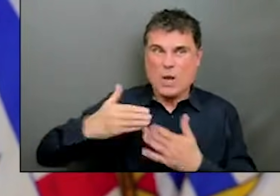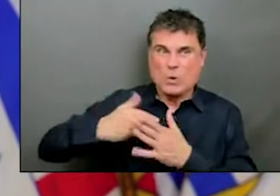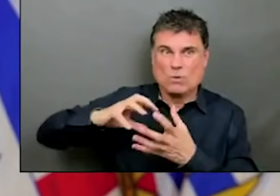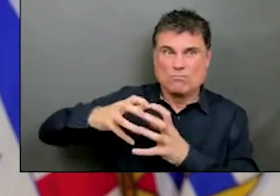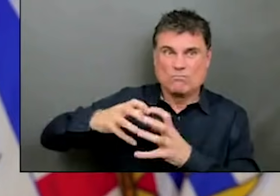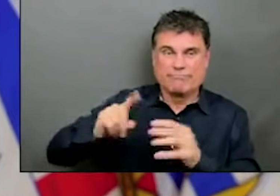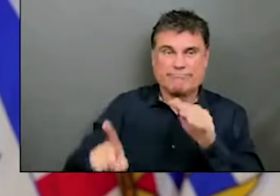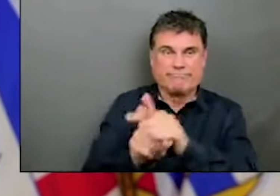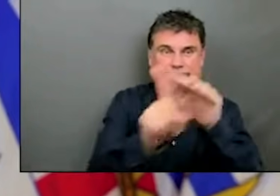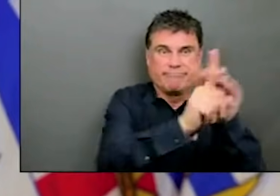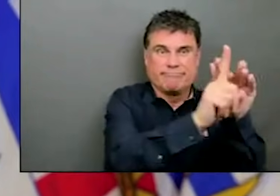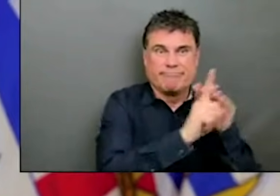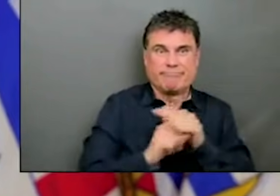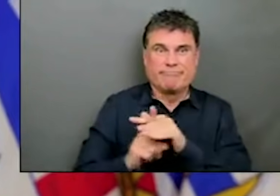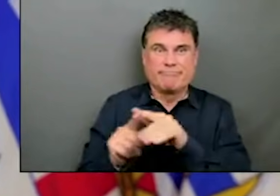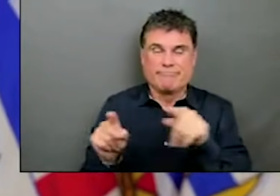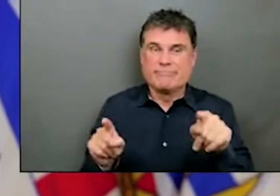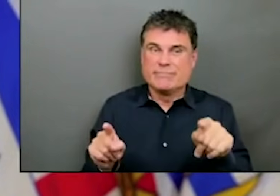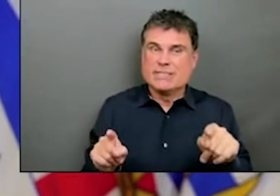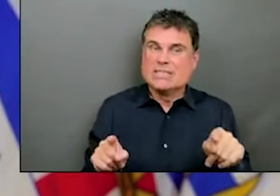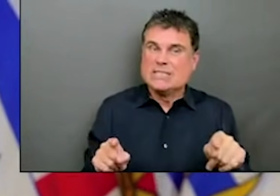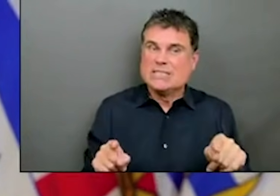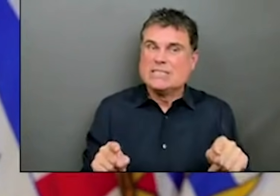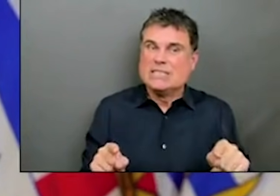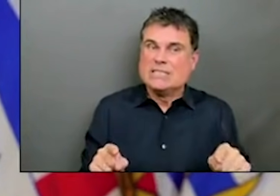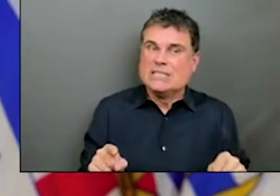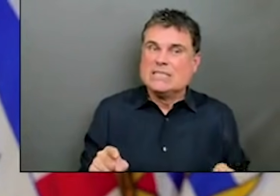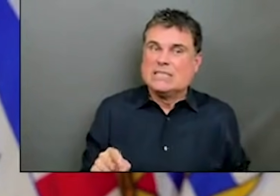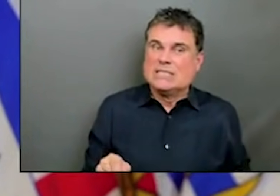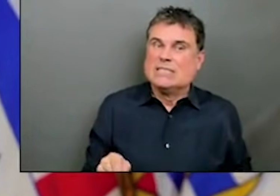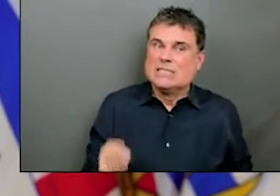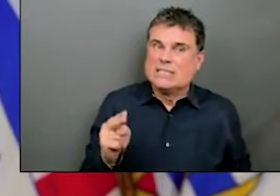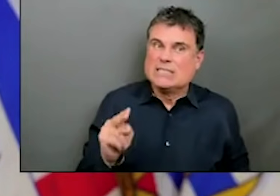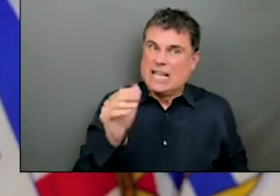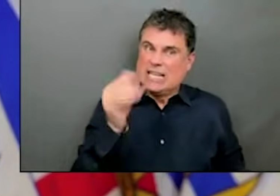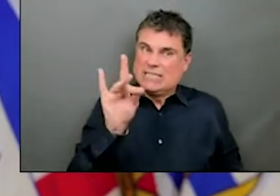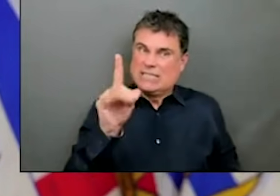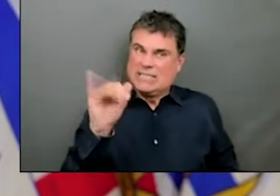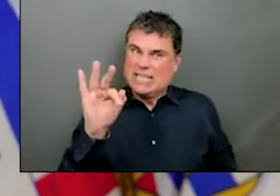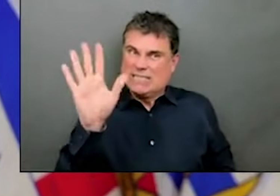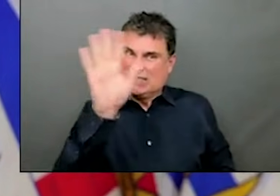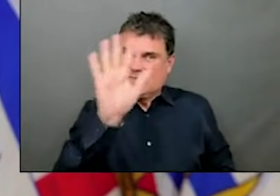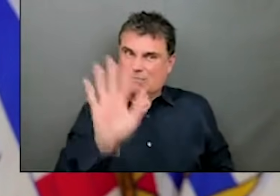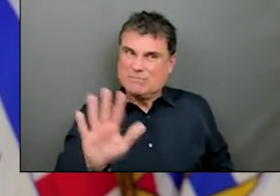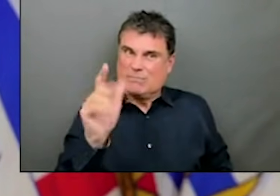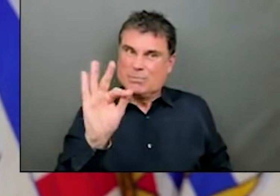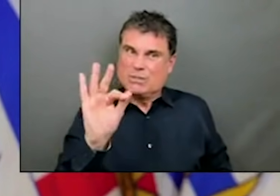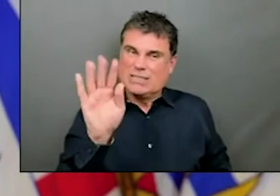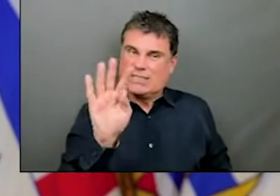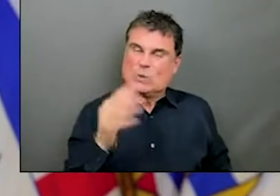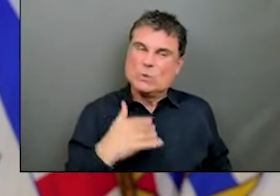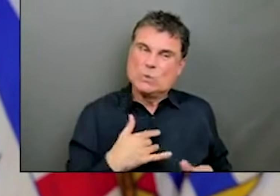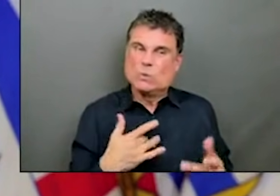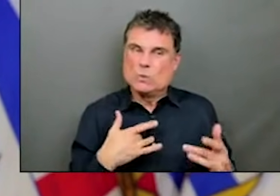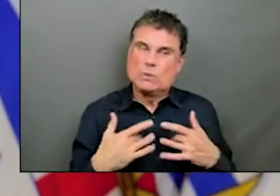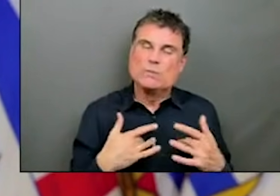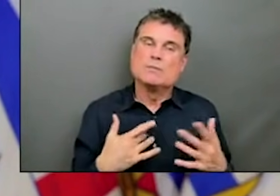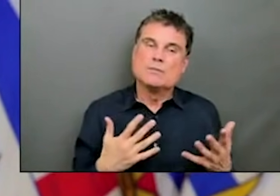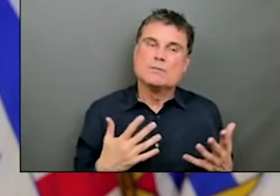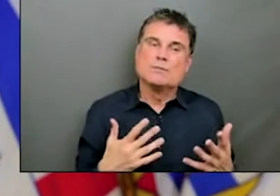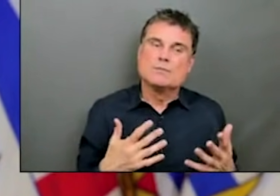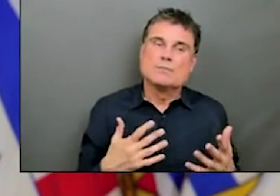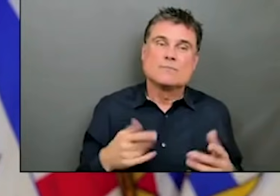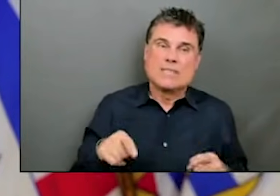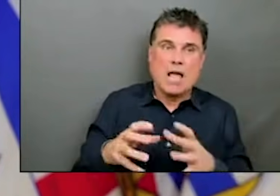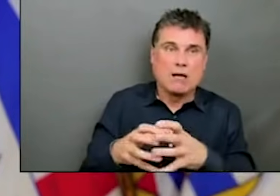we're in the high teens right now in the overall percentage of our cases that are variant cases. Next question